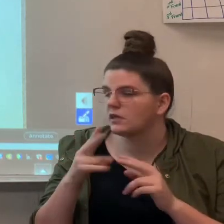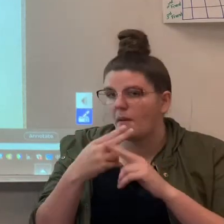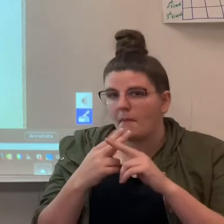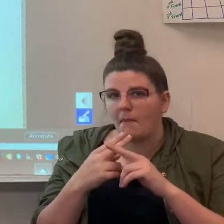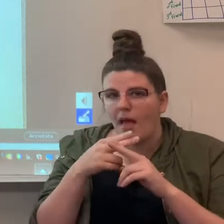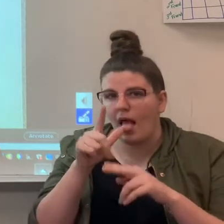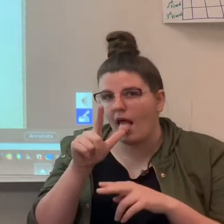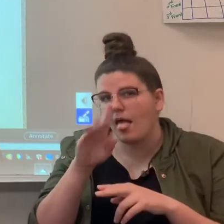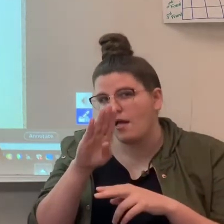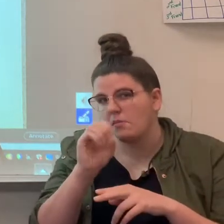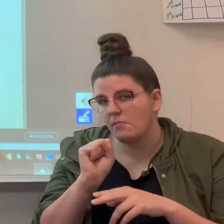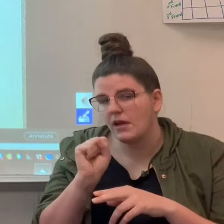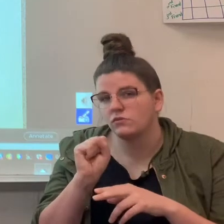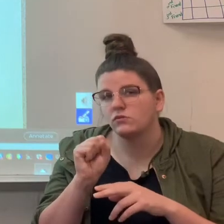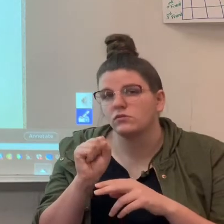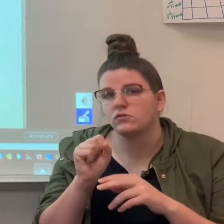tomato